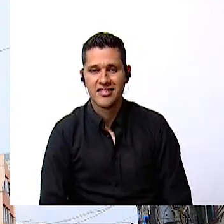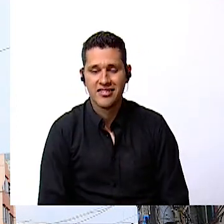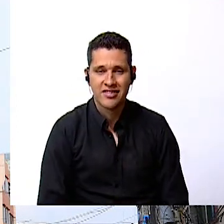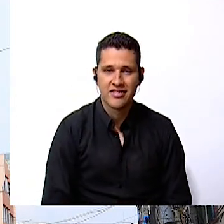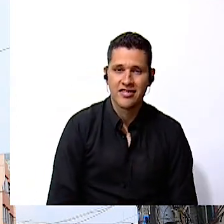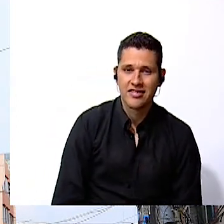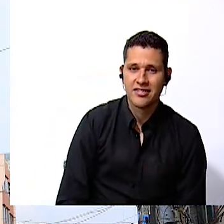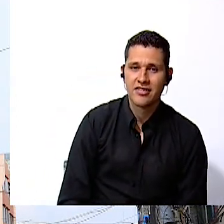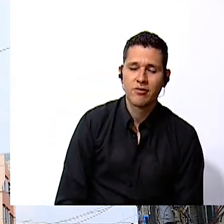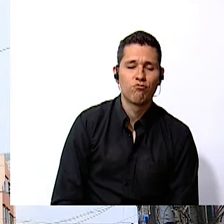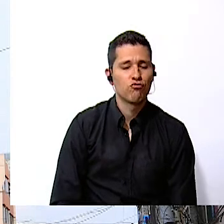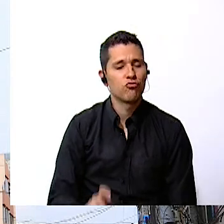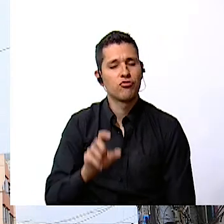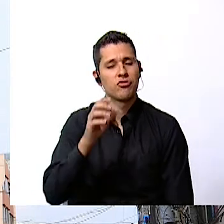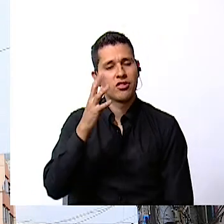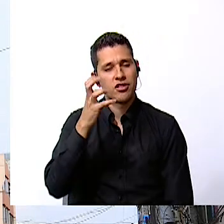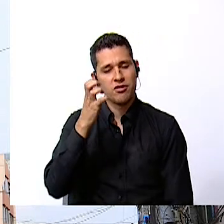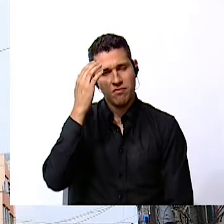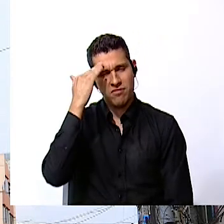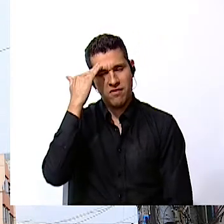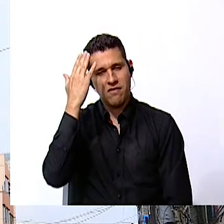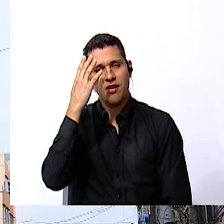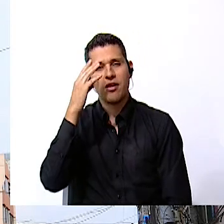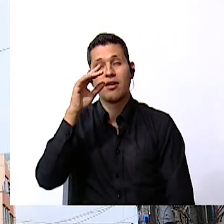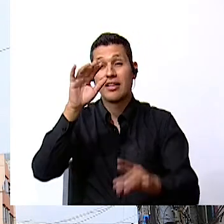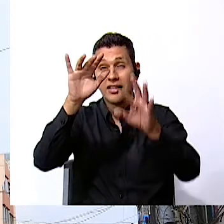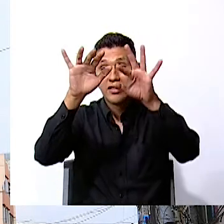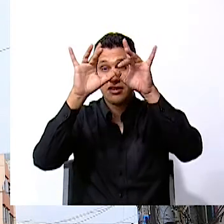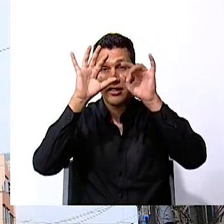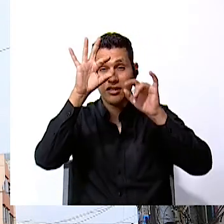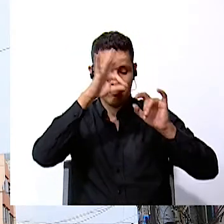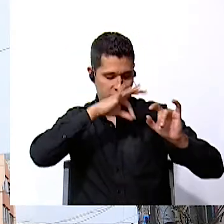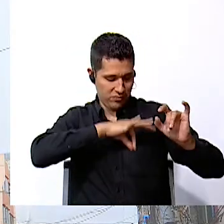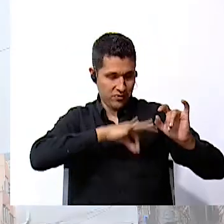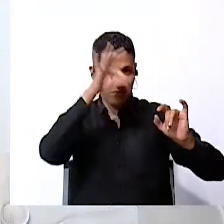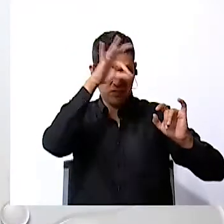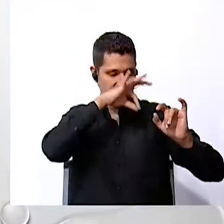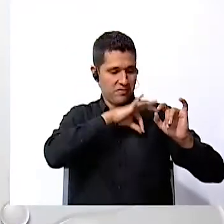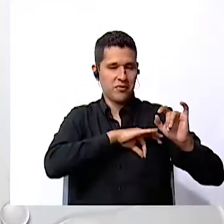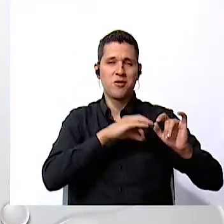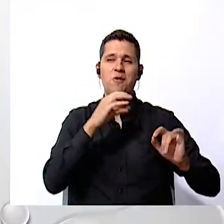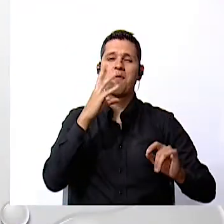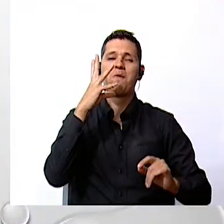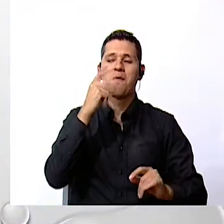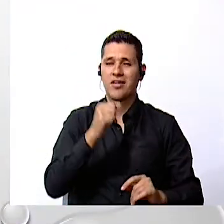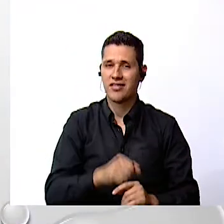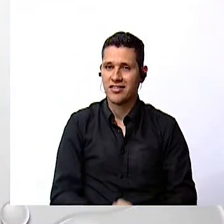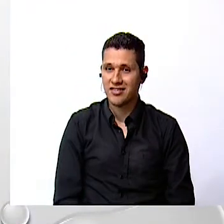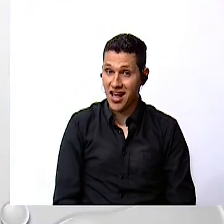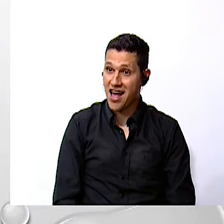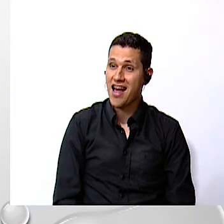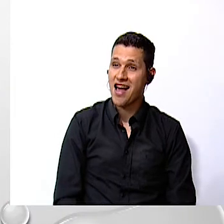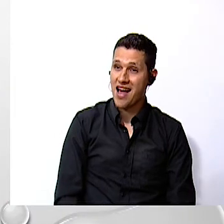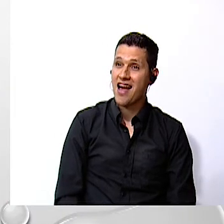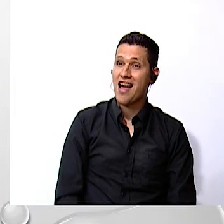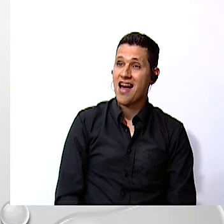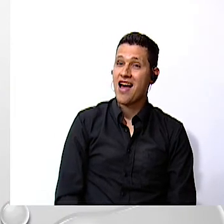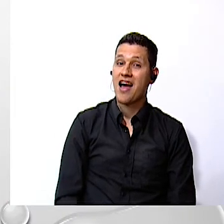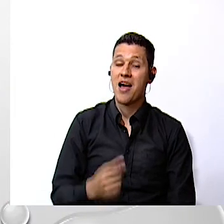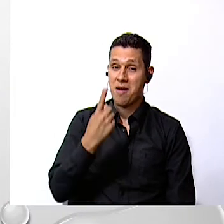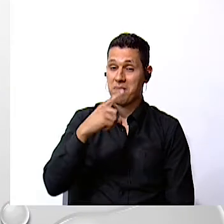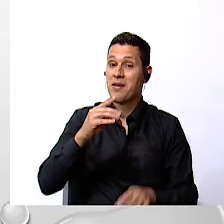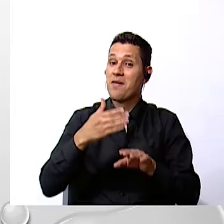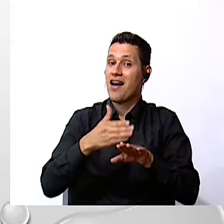many stars we got today. How many stars did you get at home? Oh, but before that,